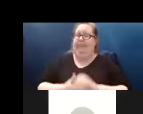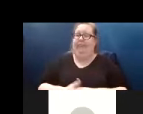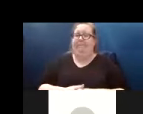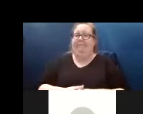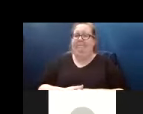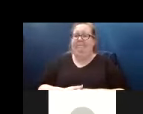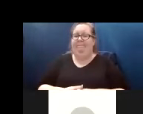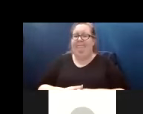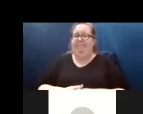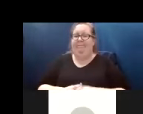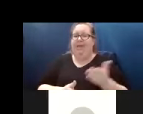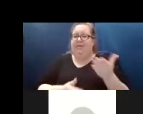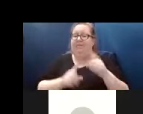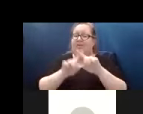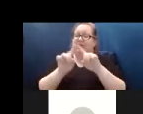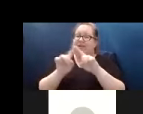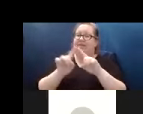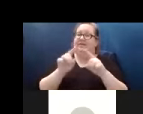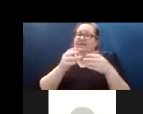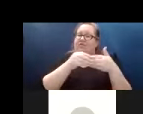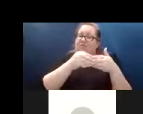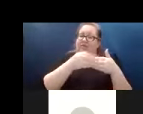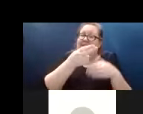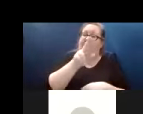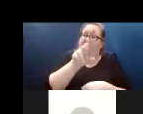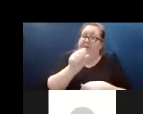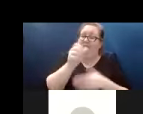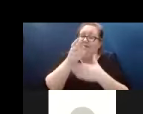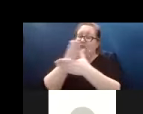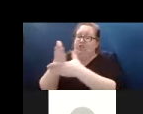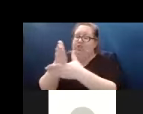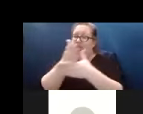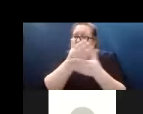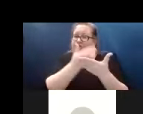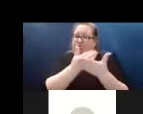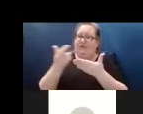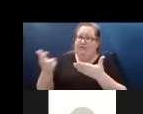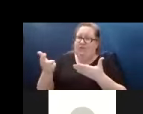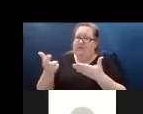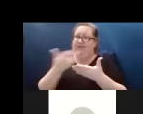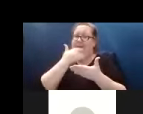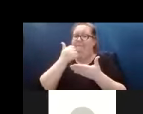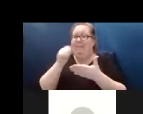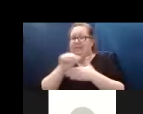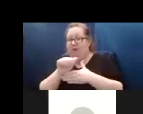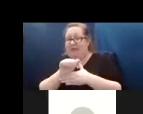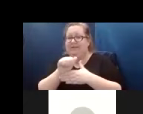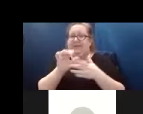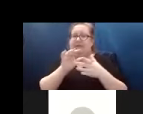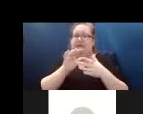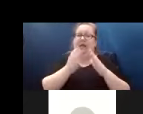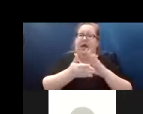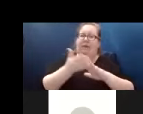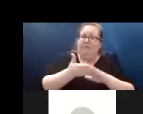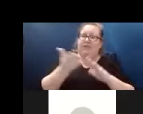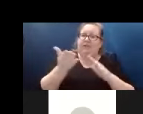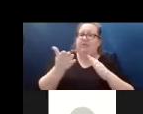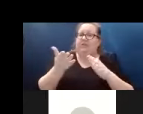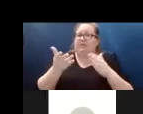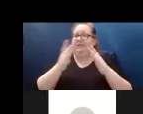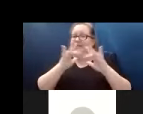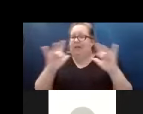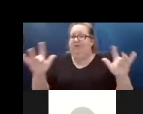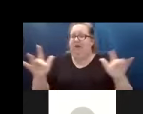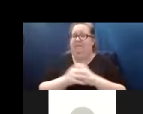between them, where the different resilience hubs can share resources with each other on best practices and operations, etc. Maybe